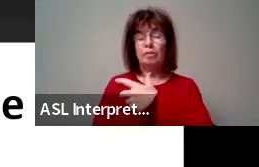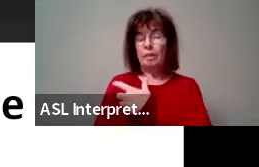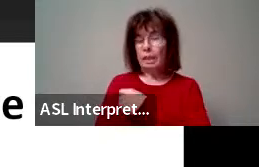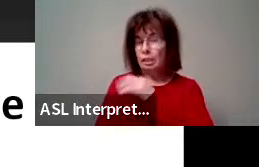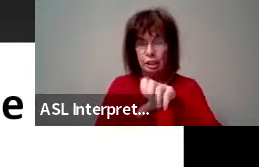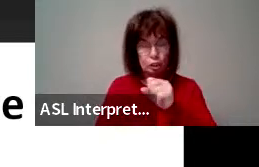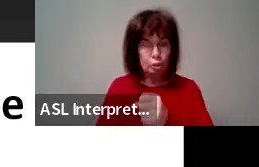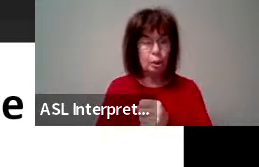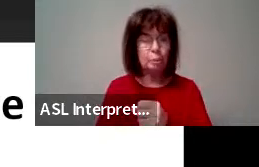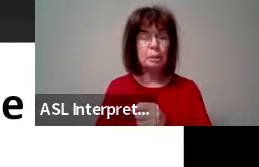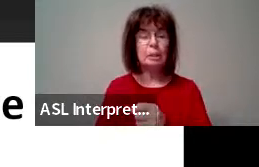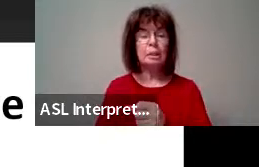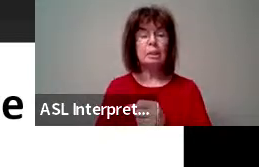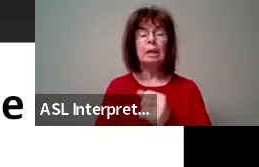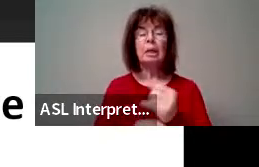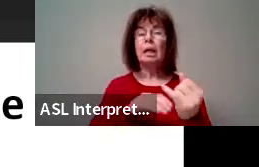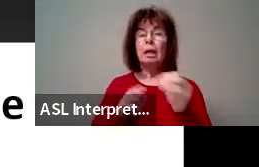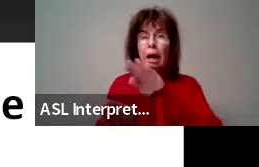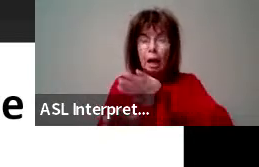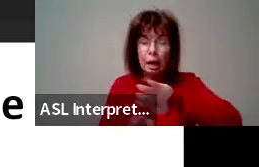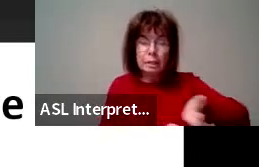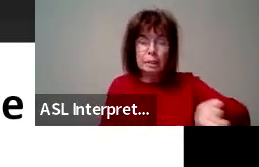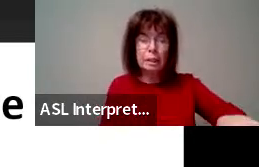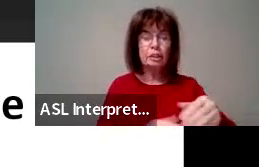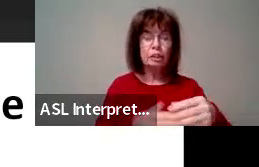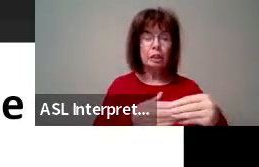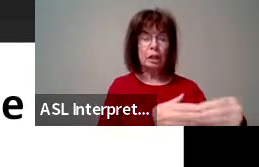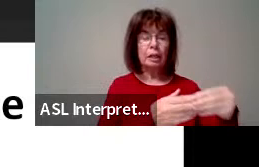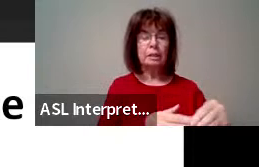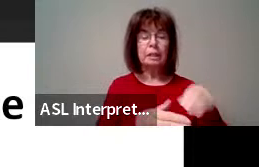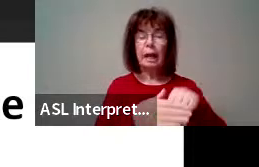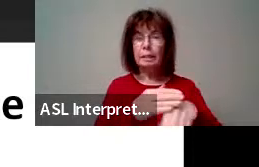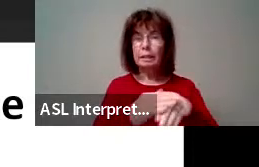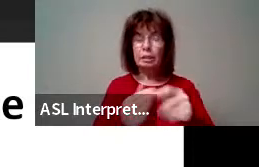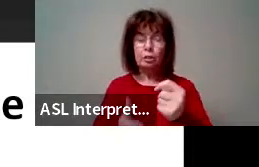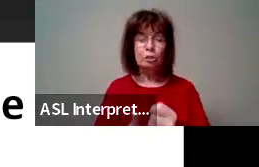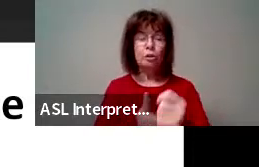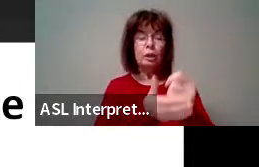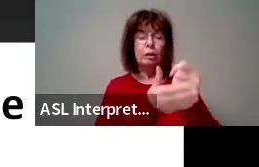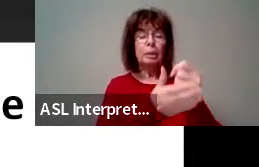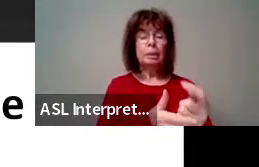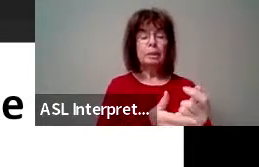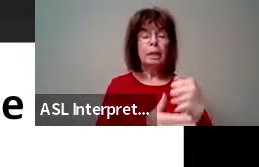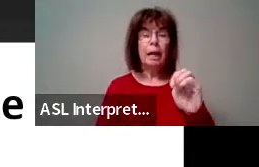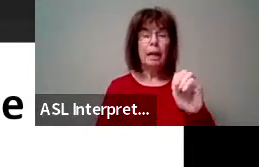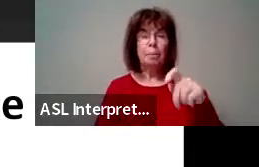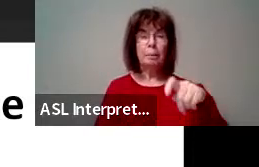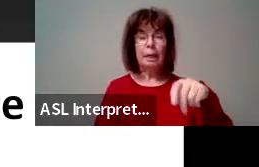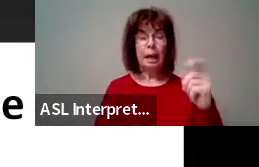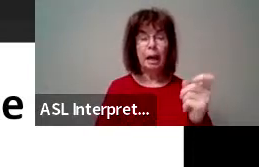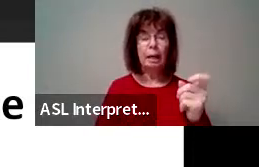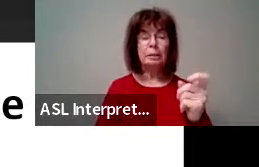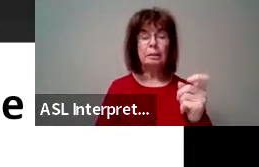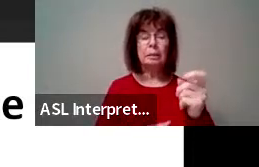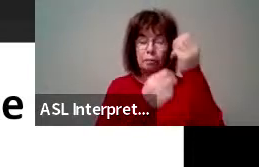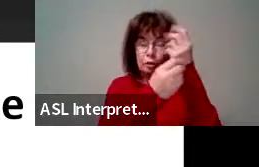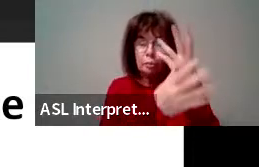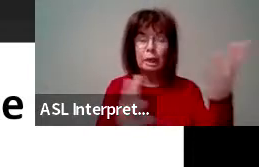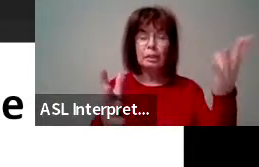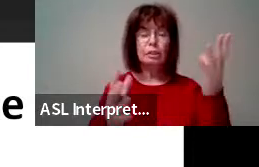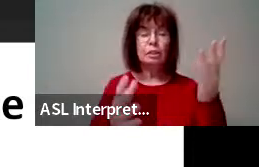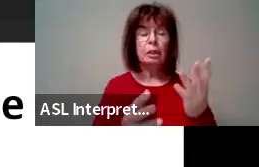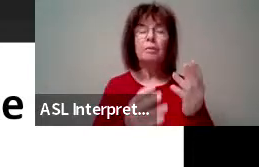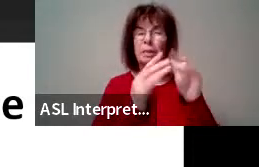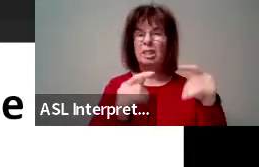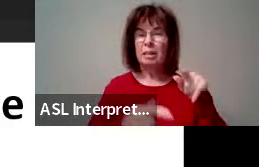still, isolation guidance, access to treatments, MPOX information, resource navigation. So all of that access to treatment